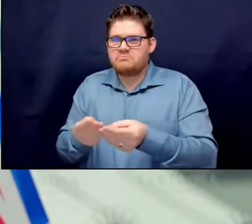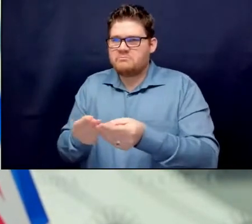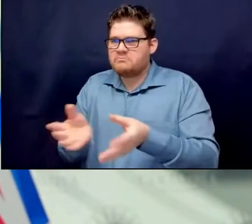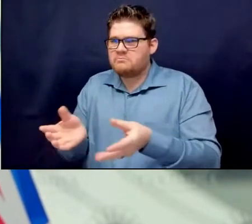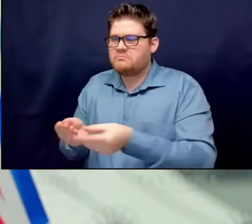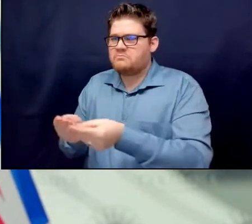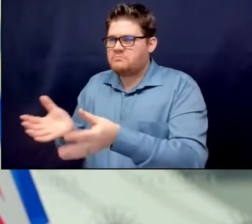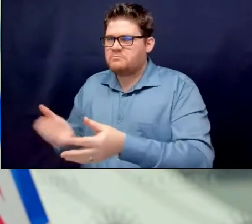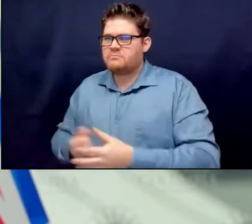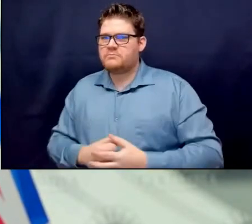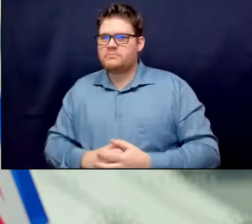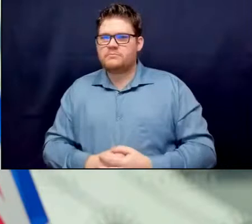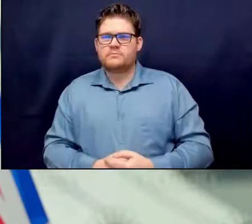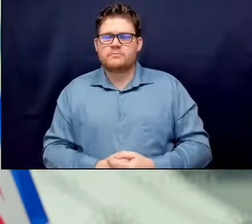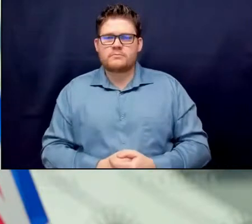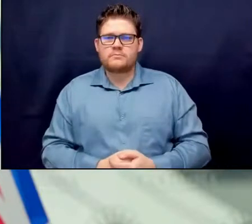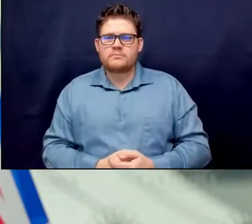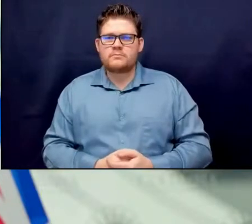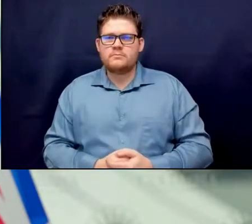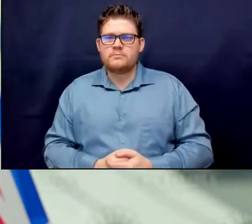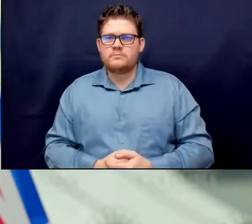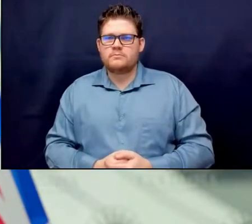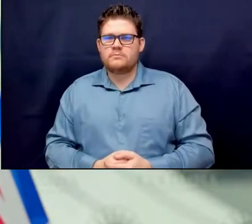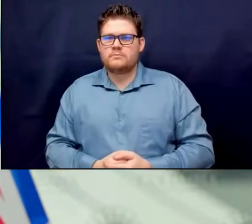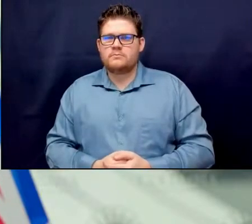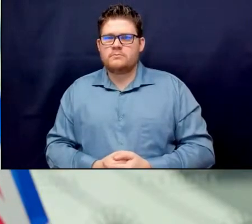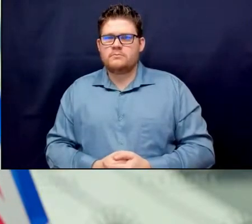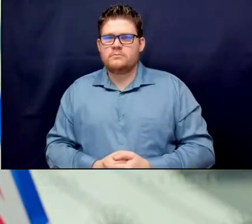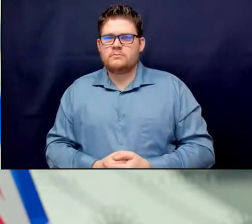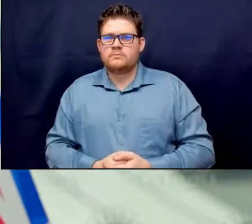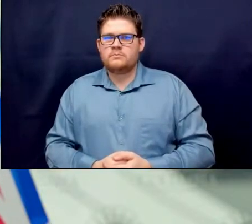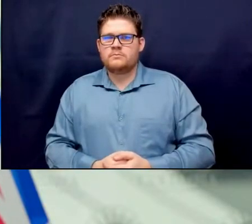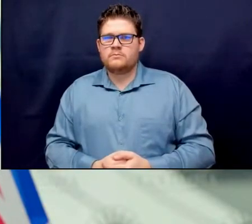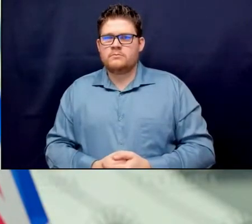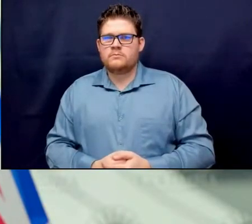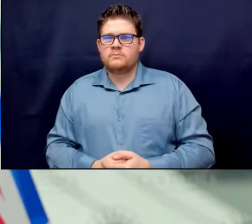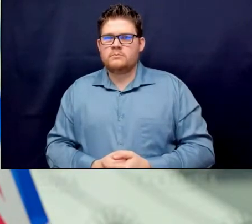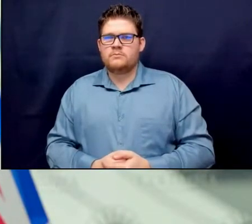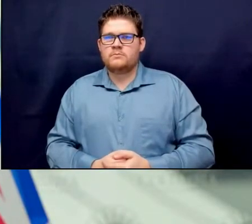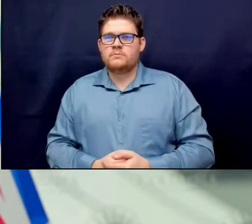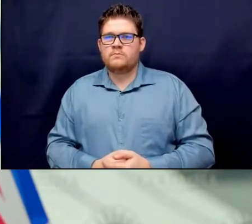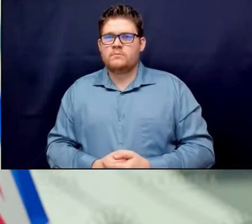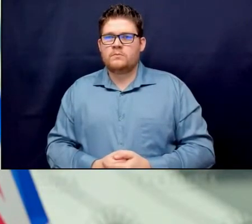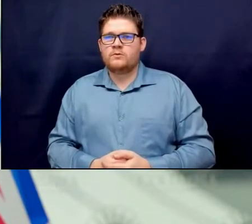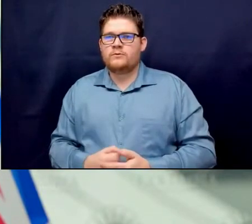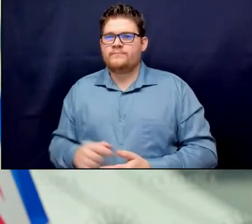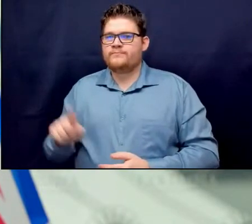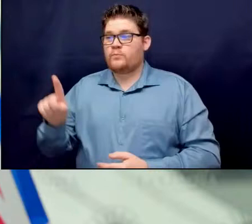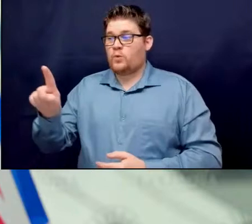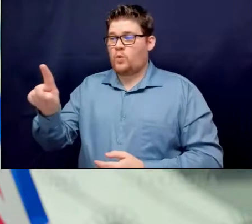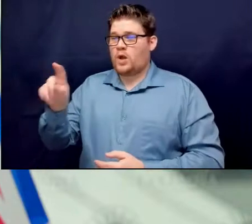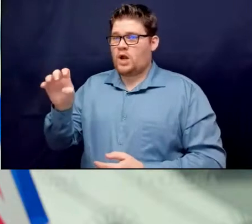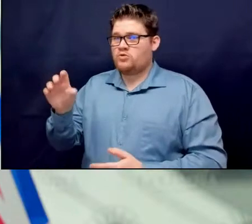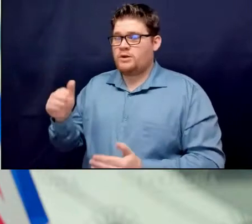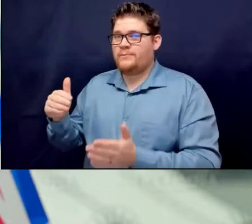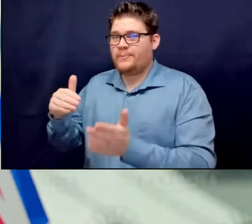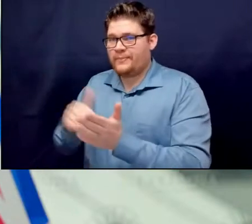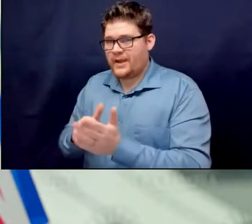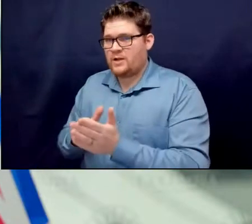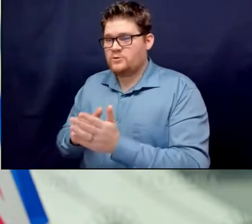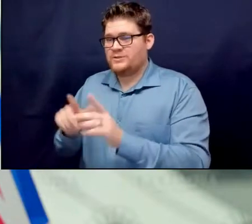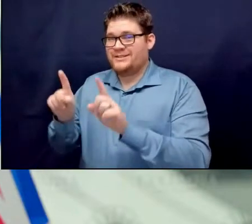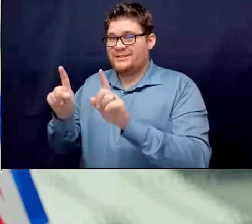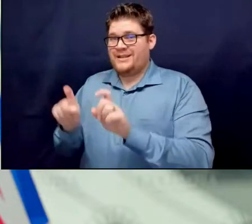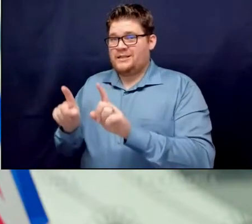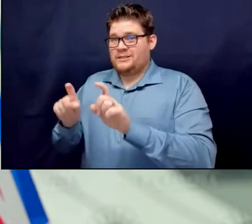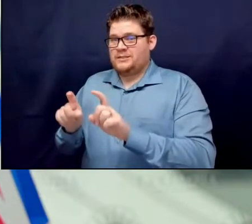2021. In addition, we will allocate existing inventories that are suitable for self-administered use to the following. 100,000